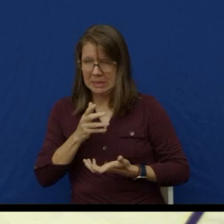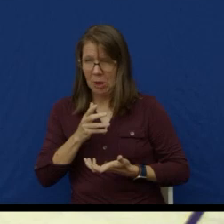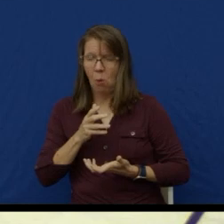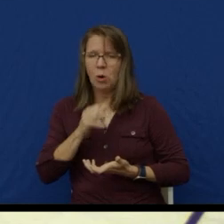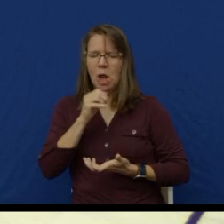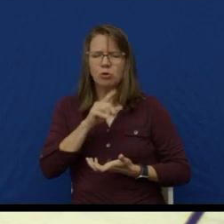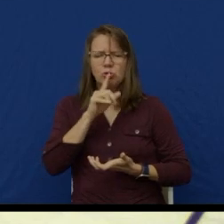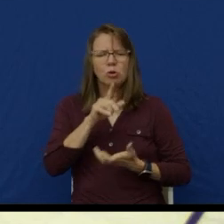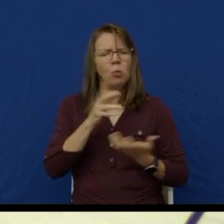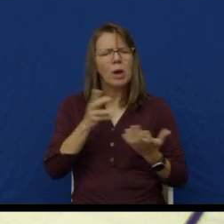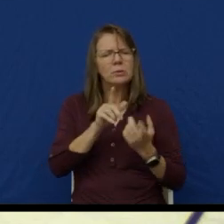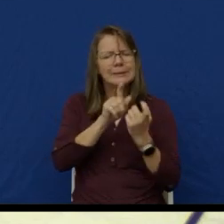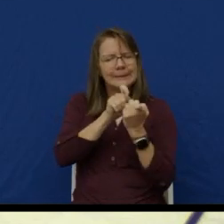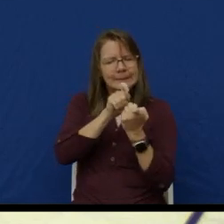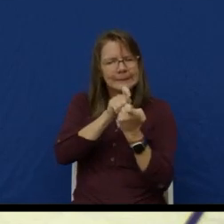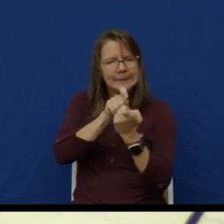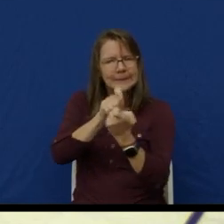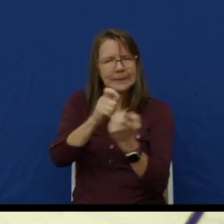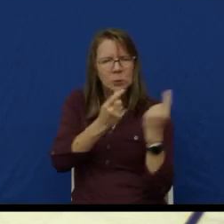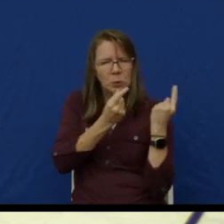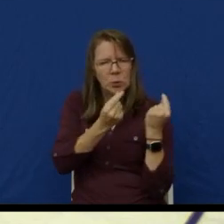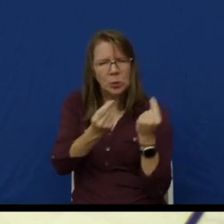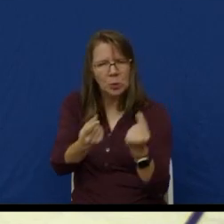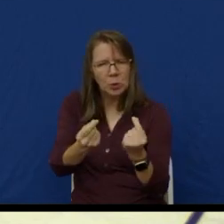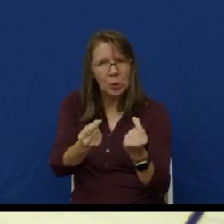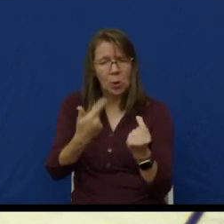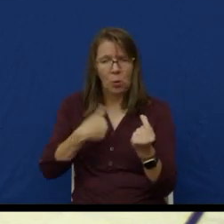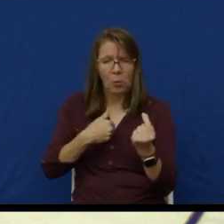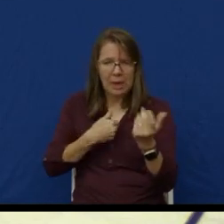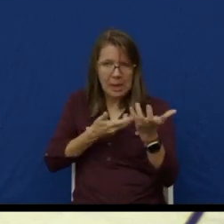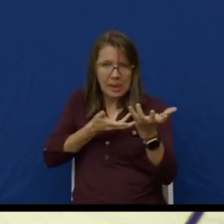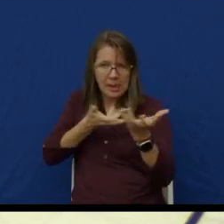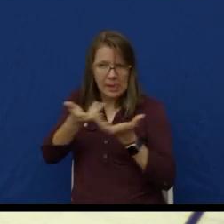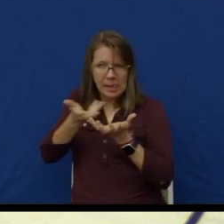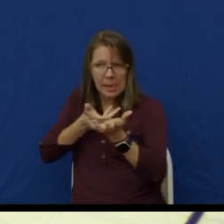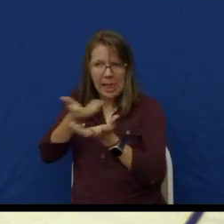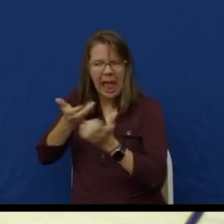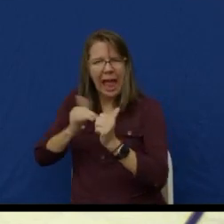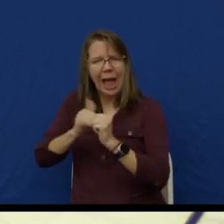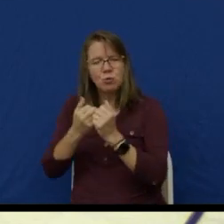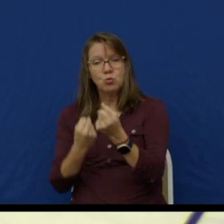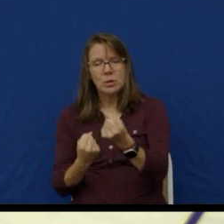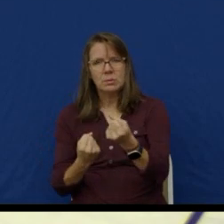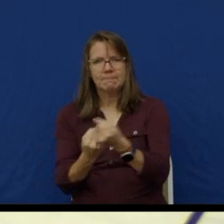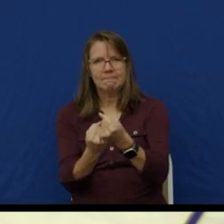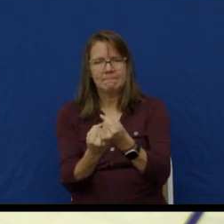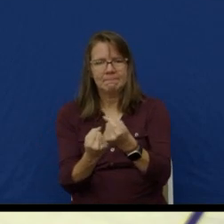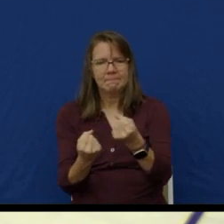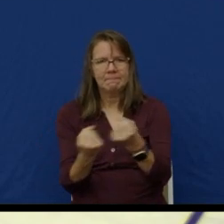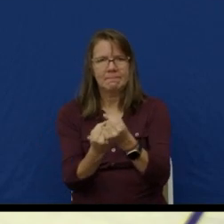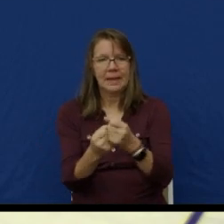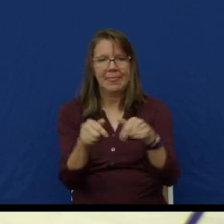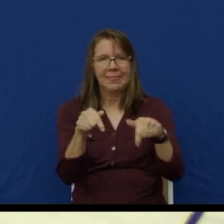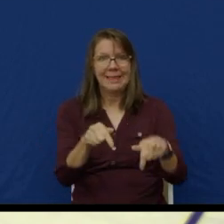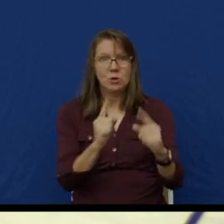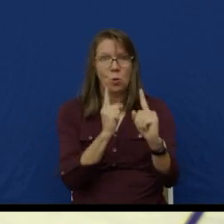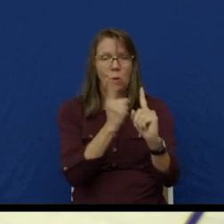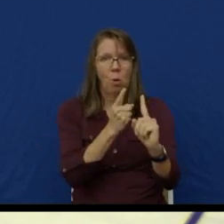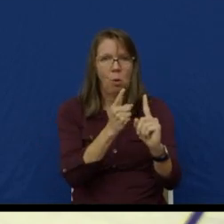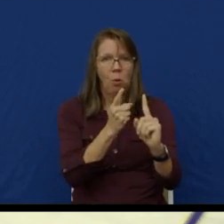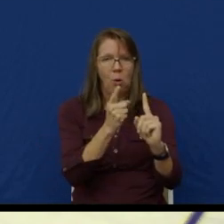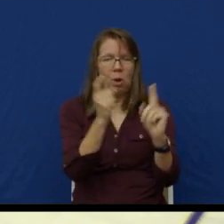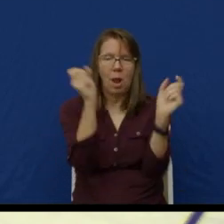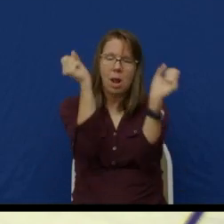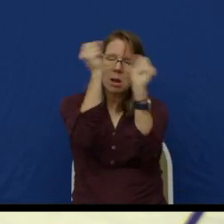With whom do we engage to effectively advocate for this goal, a reimagined assessment